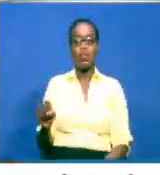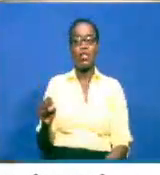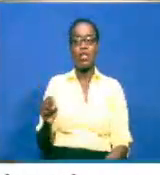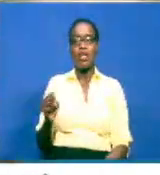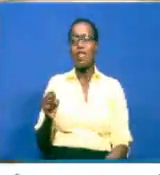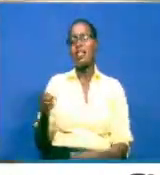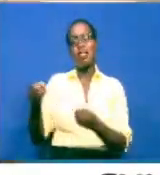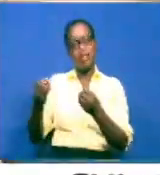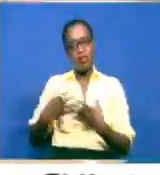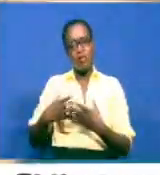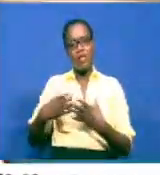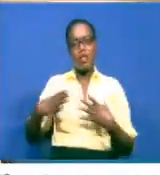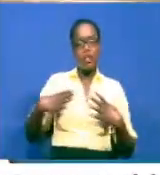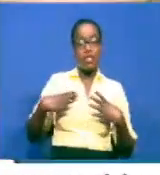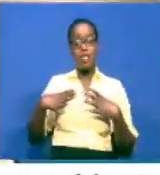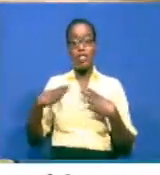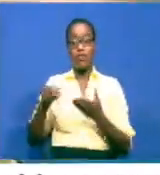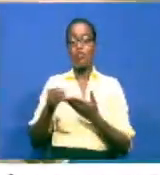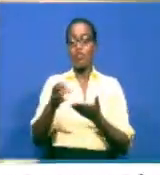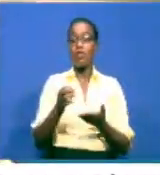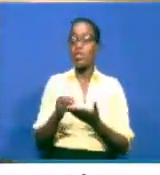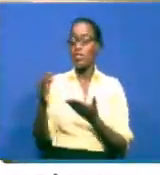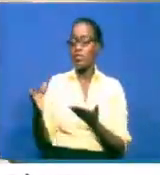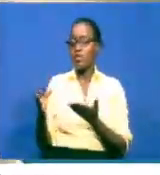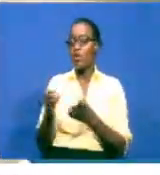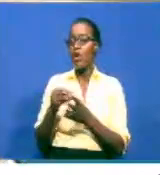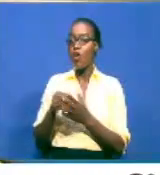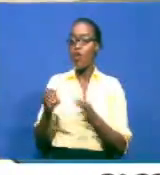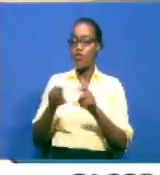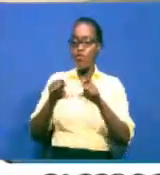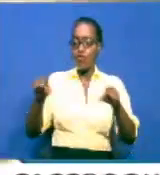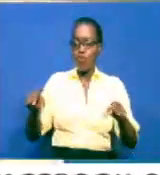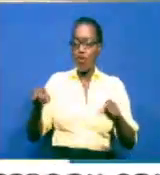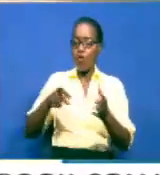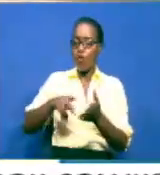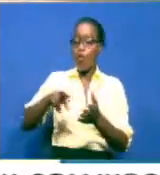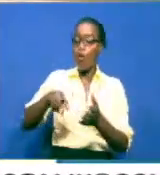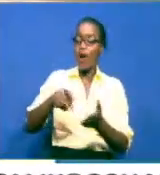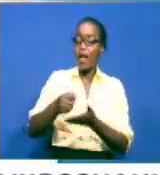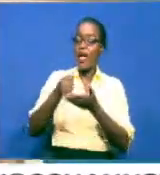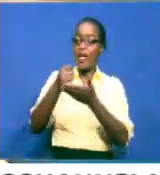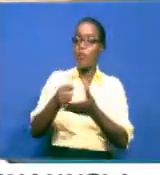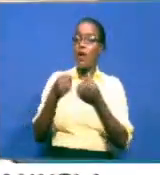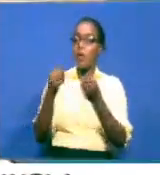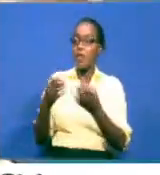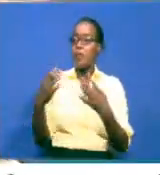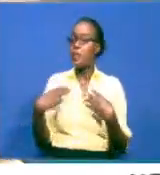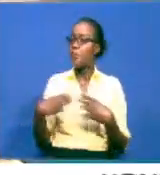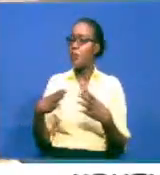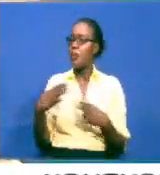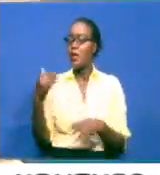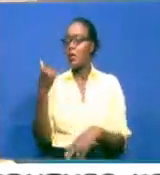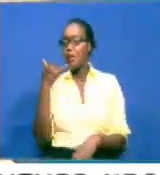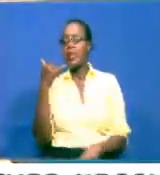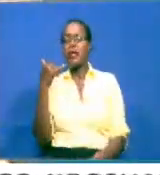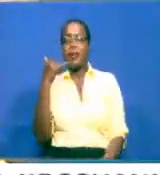me crutches to distribute? Why don't you give me, workers to distribute? Because so many people are actually, calling me and all